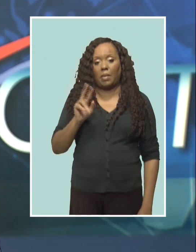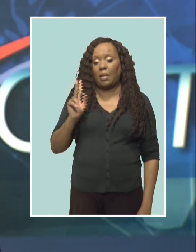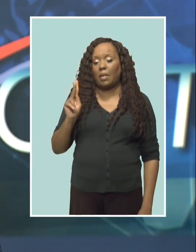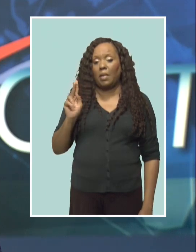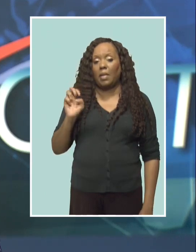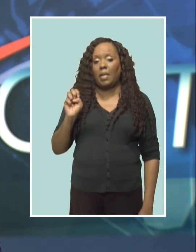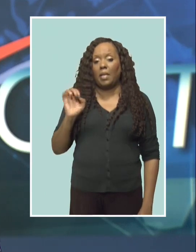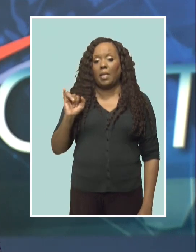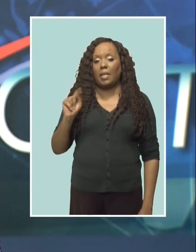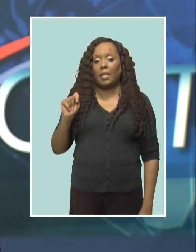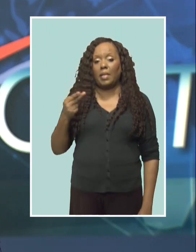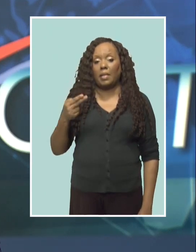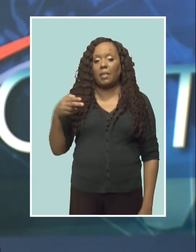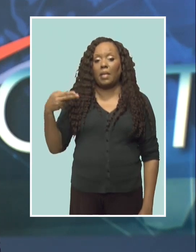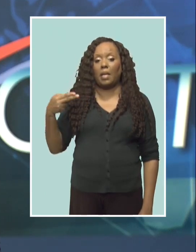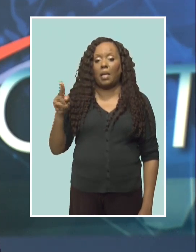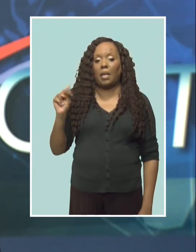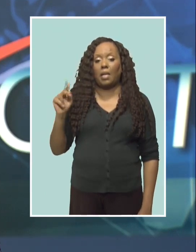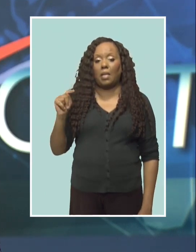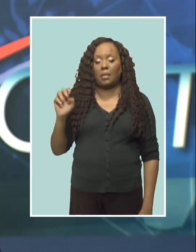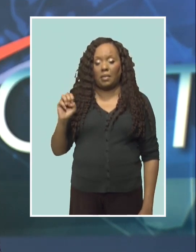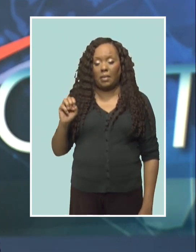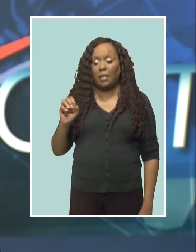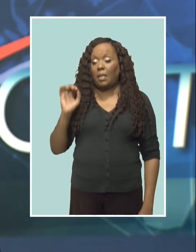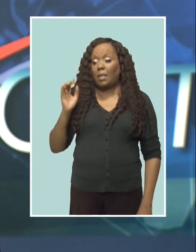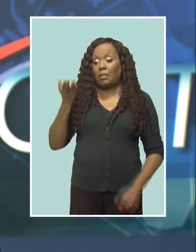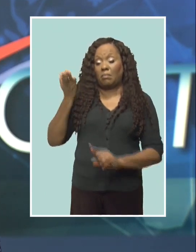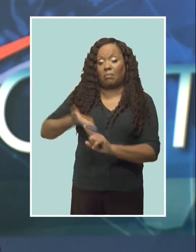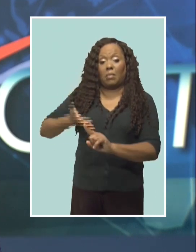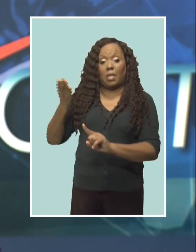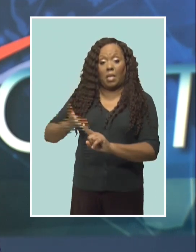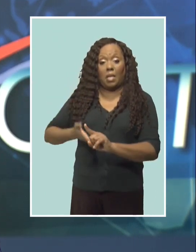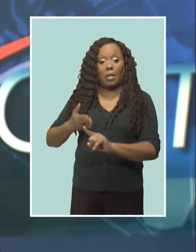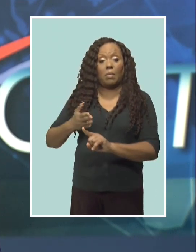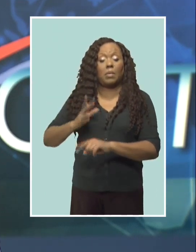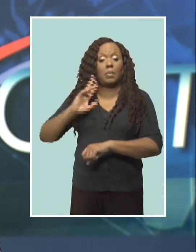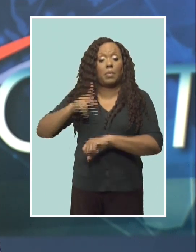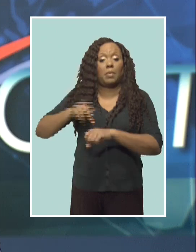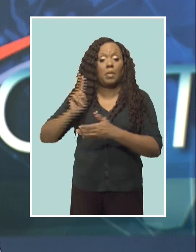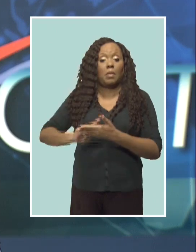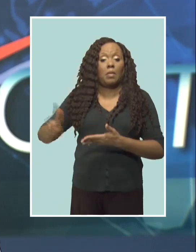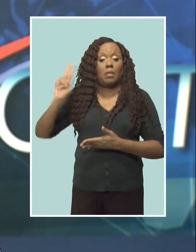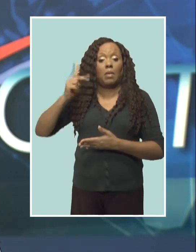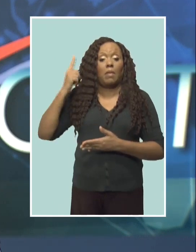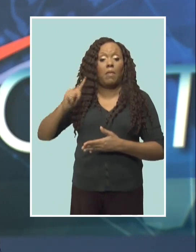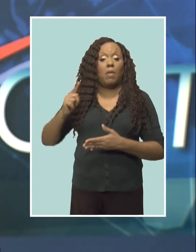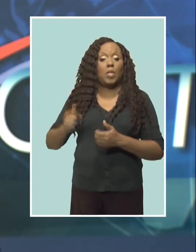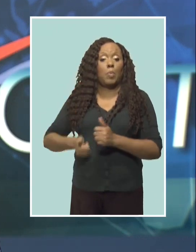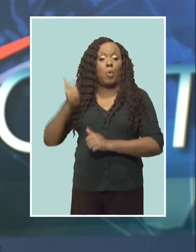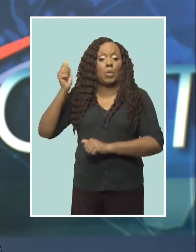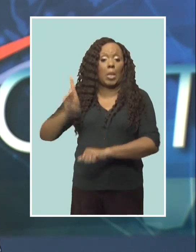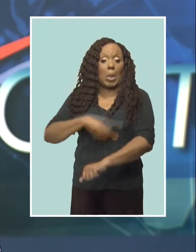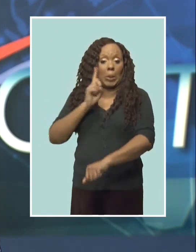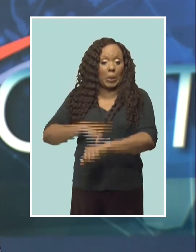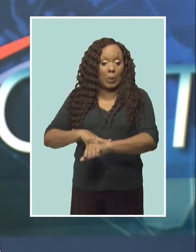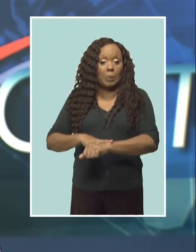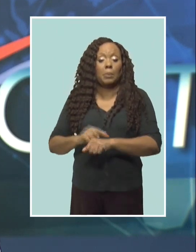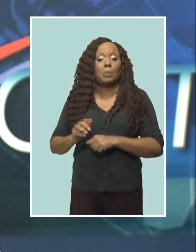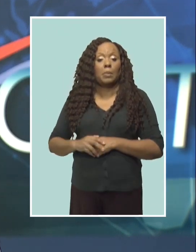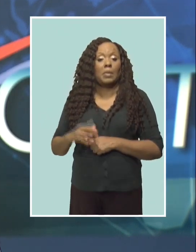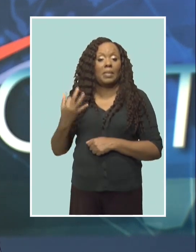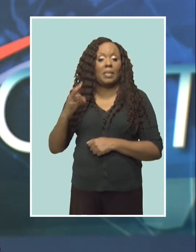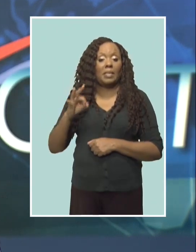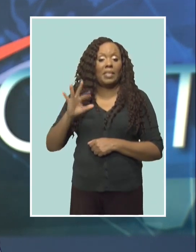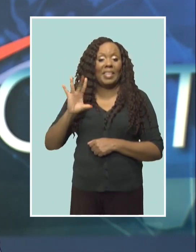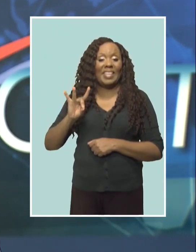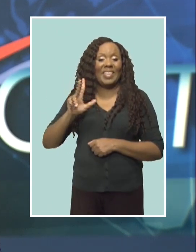development. Sir Keith holds the title of longest-serving principal of the University of the West Indies Cave Hill campus, having been in the role